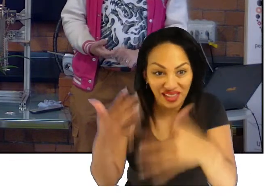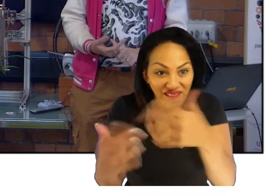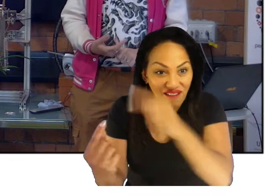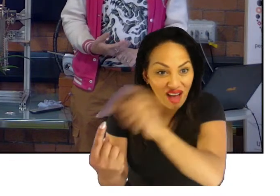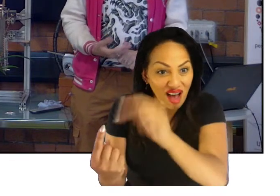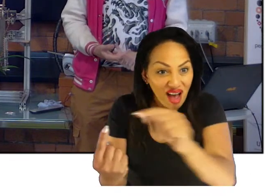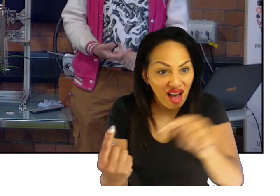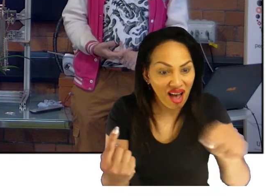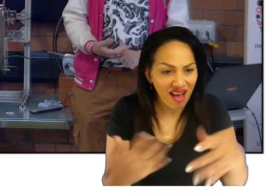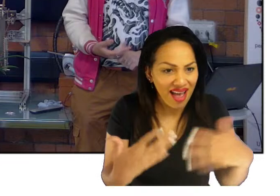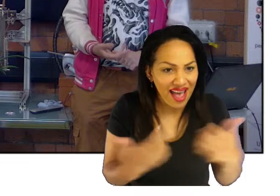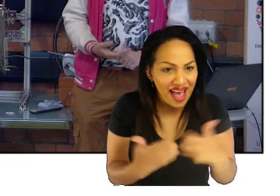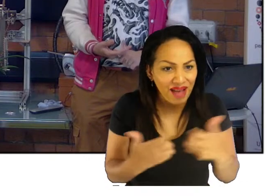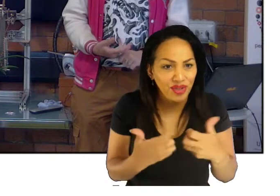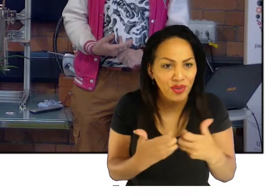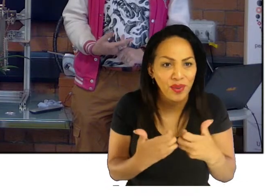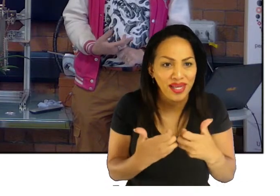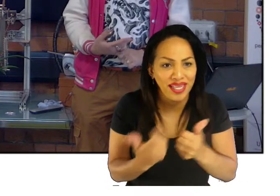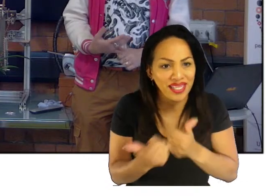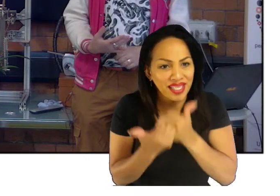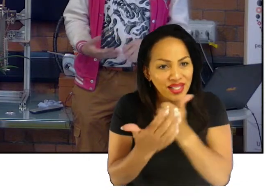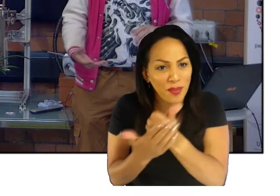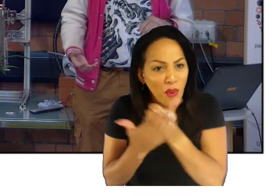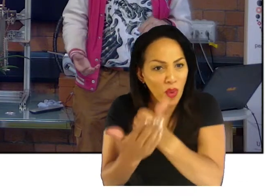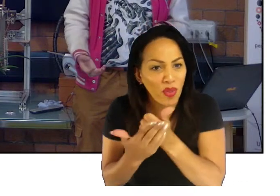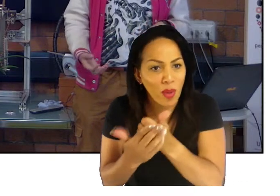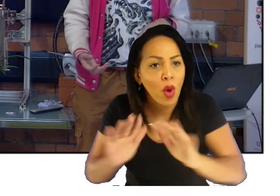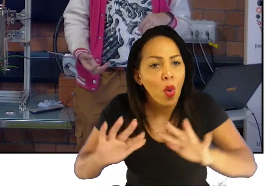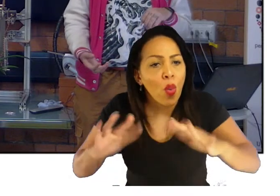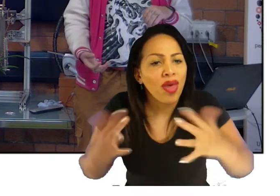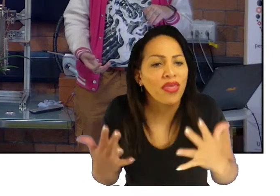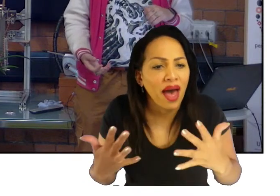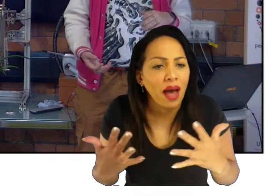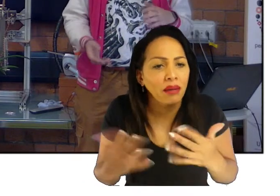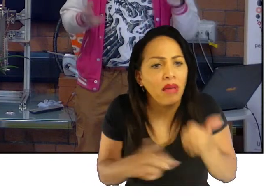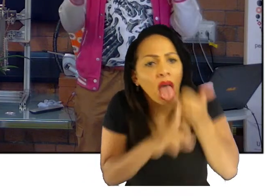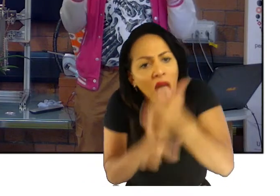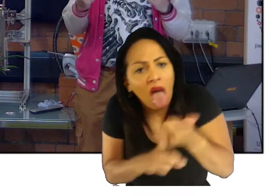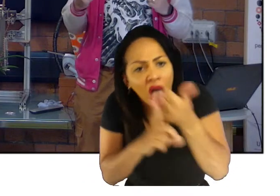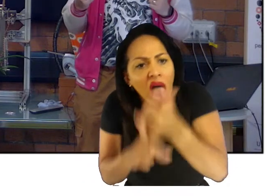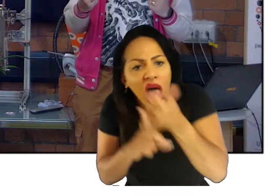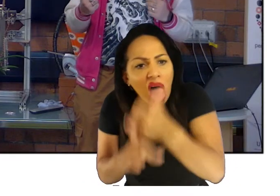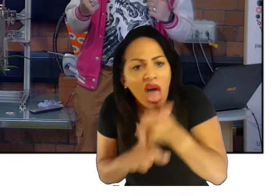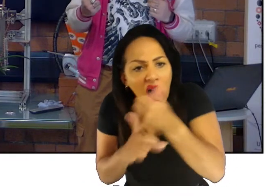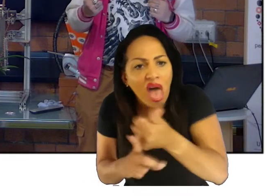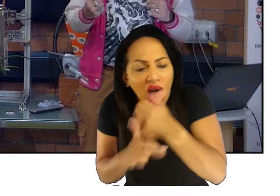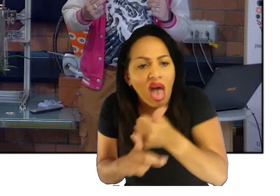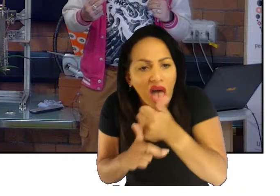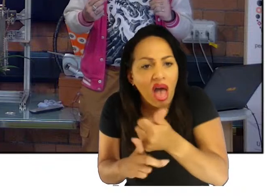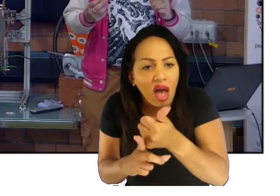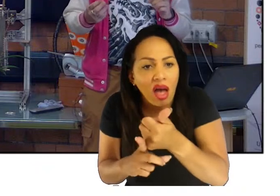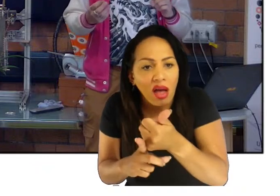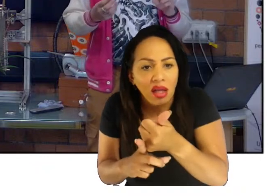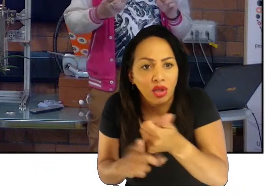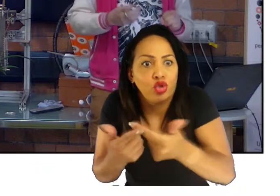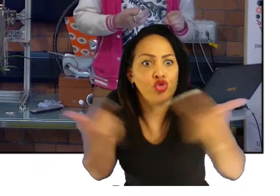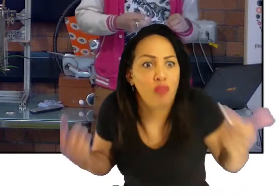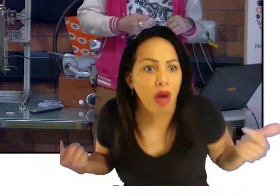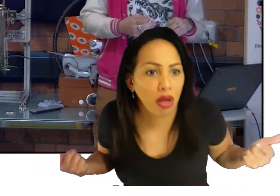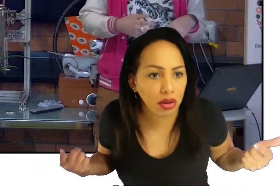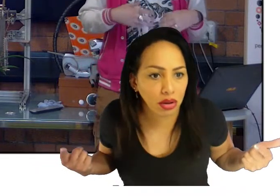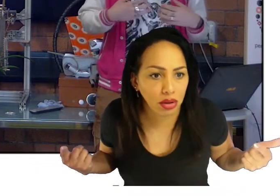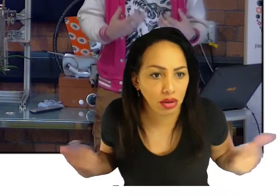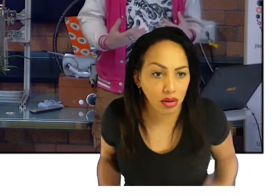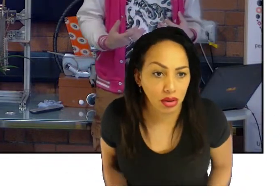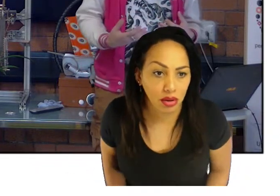That is a good question that I feel like is always on people's minds and isn't